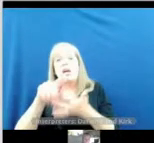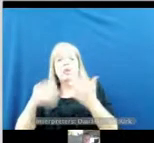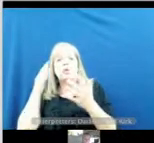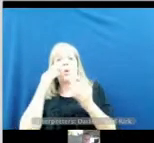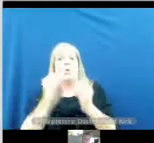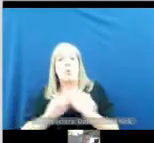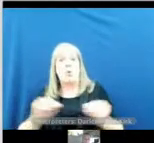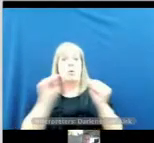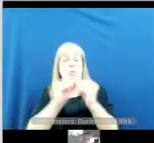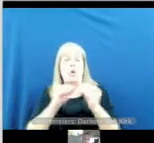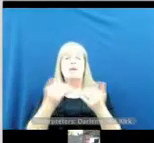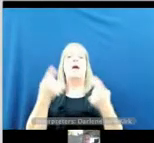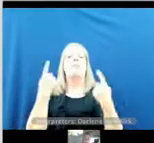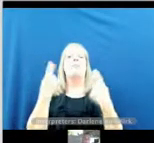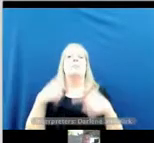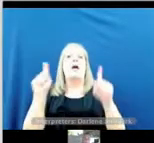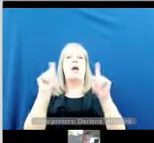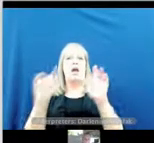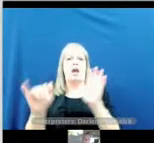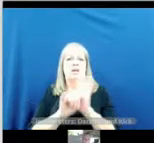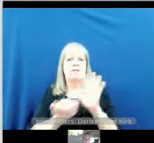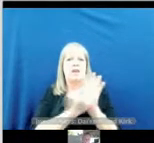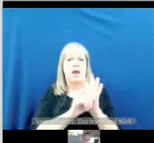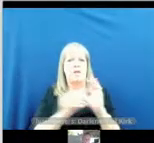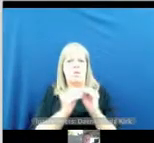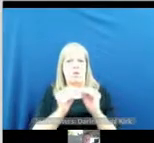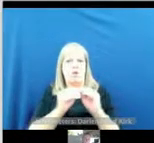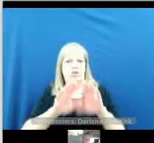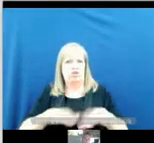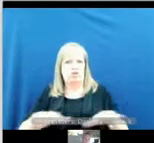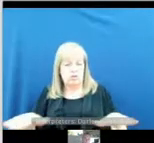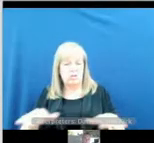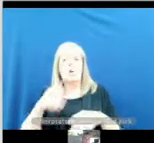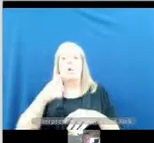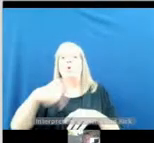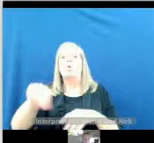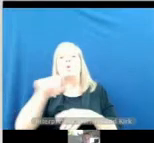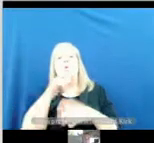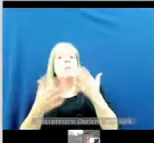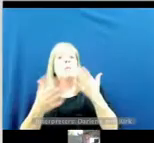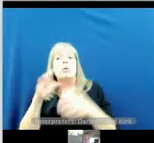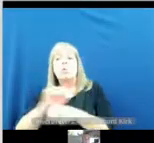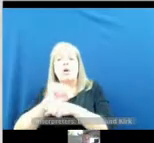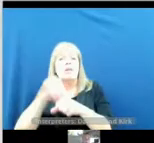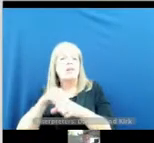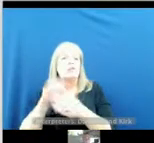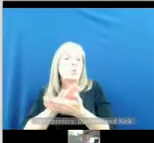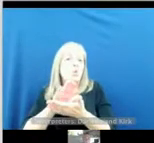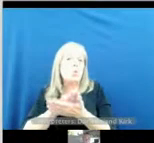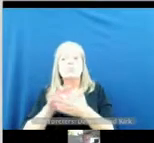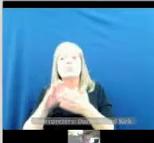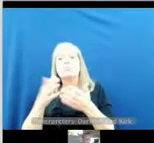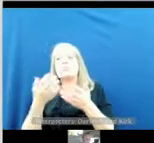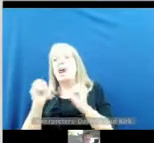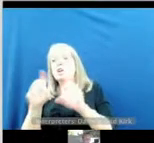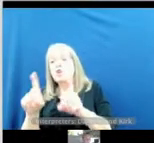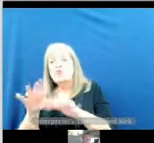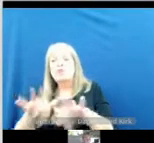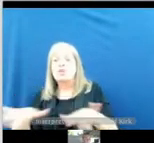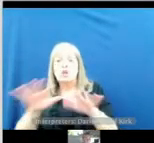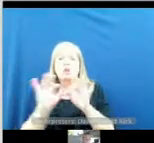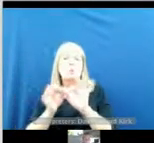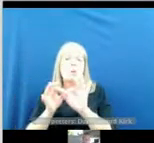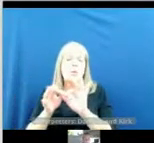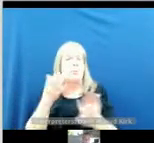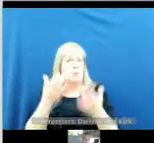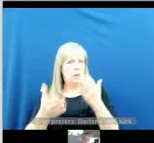are being identified. And if you've been in the educational environment for a period of time and done interpreting services, you very well